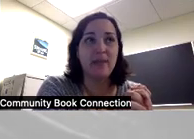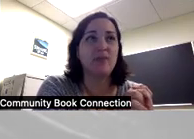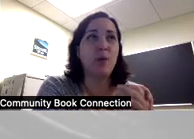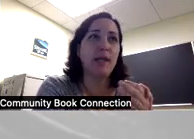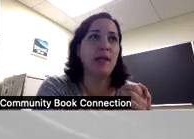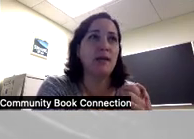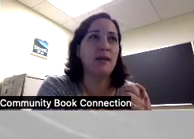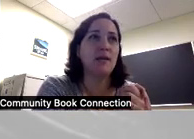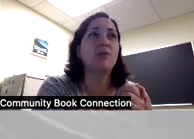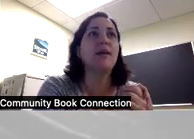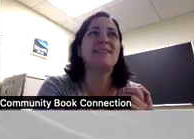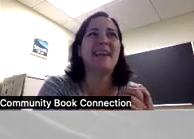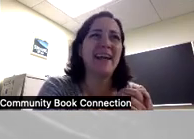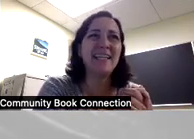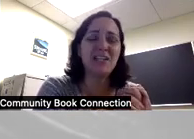A&M in